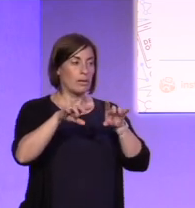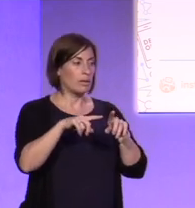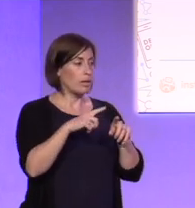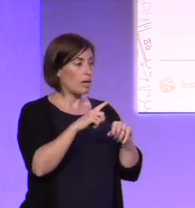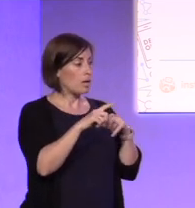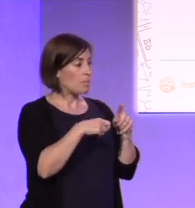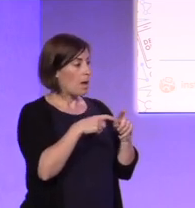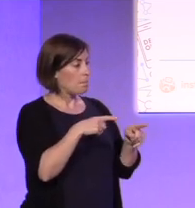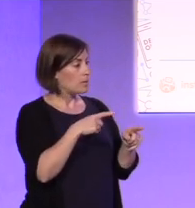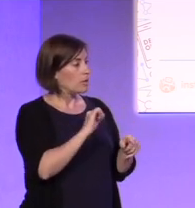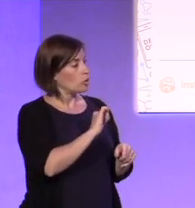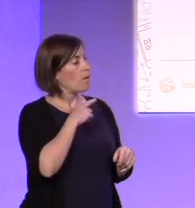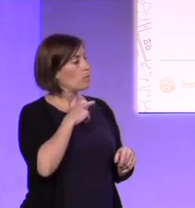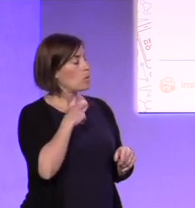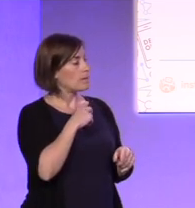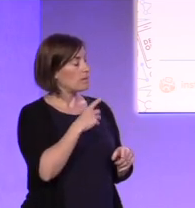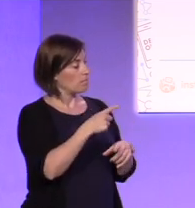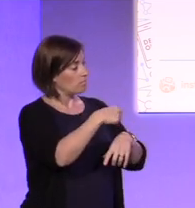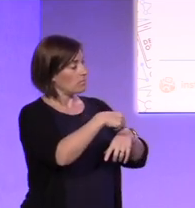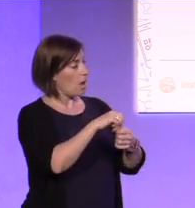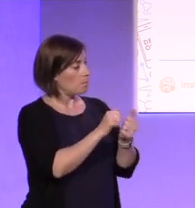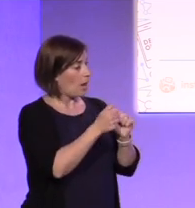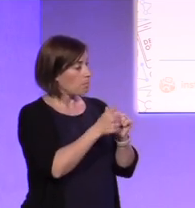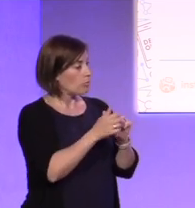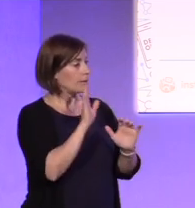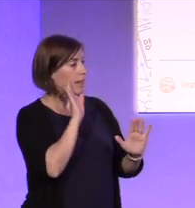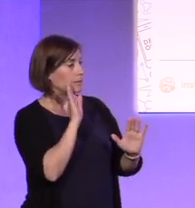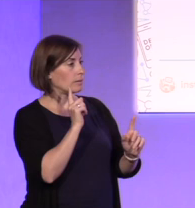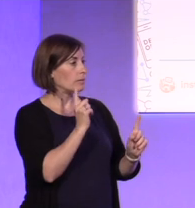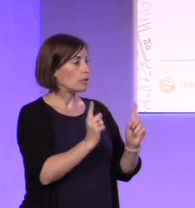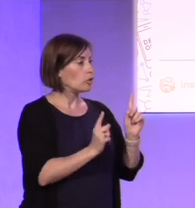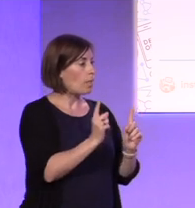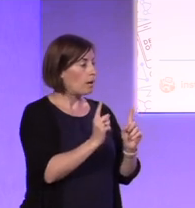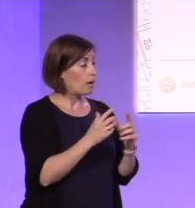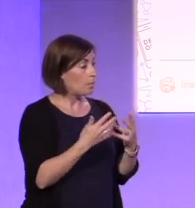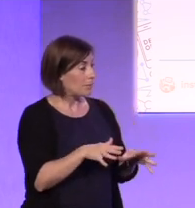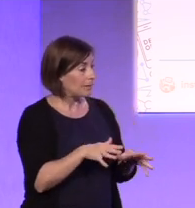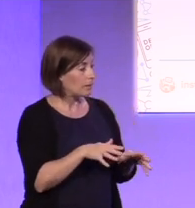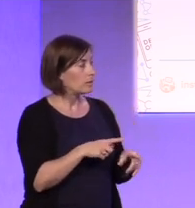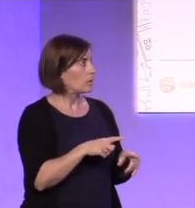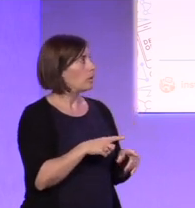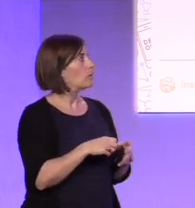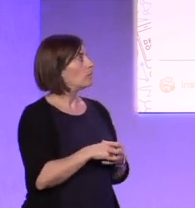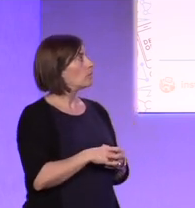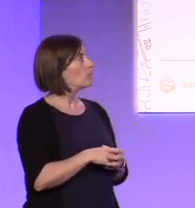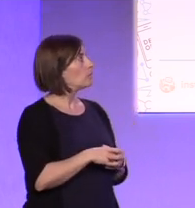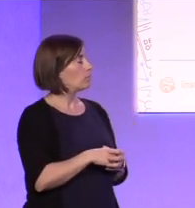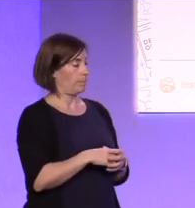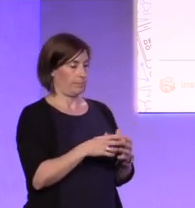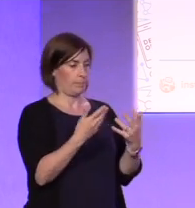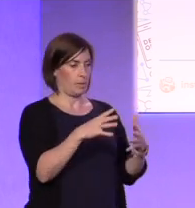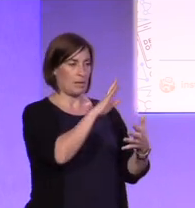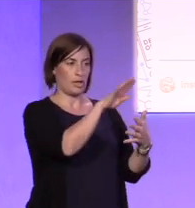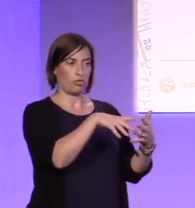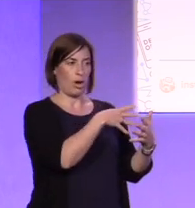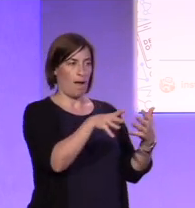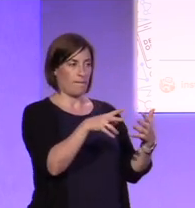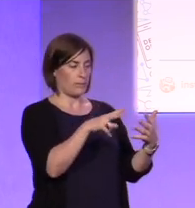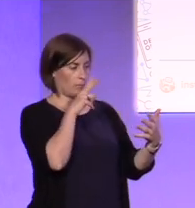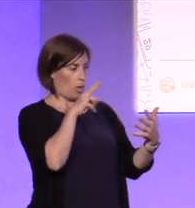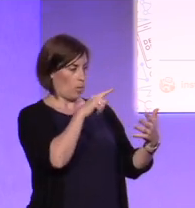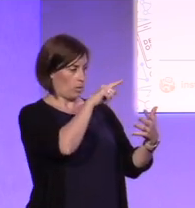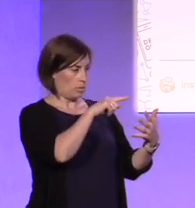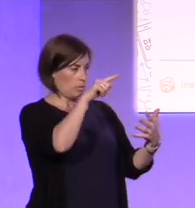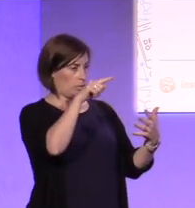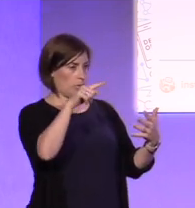have time to collaborate and listen to your colleagues? And what we decided to do was we decided to graph it, look for the trends, look for the dips,